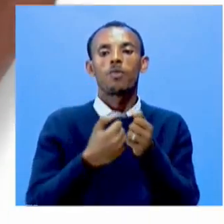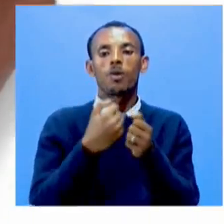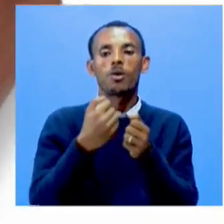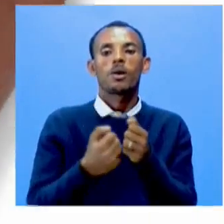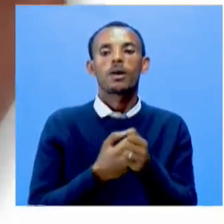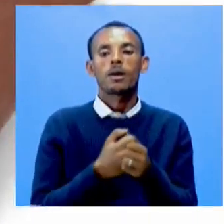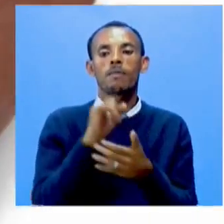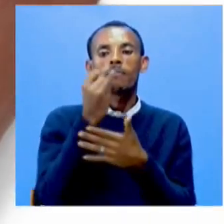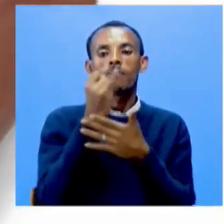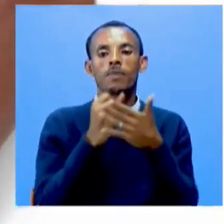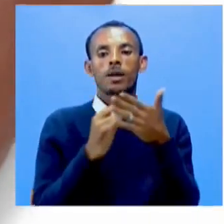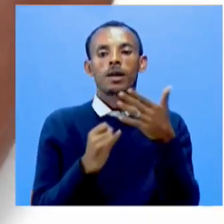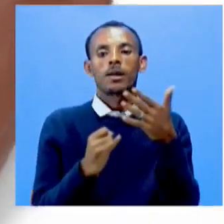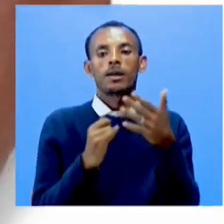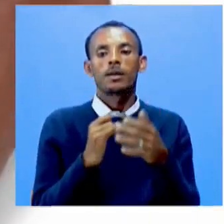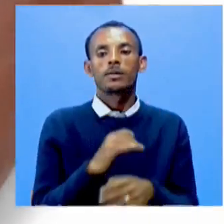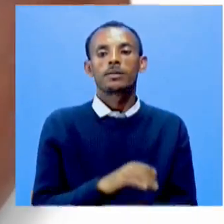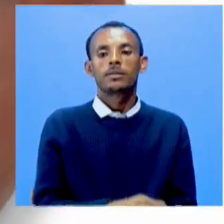figure.